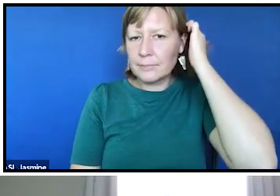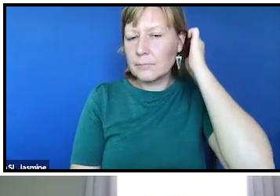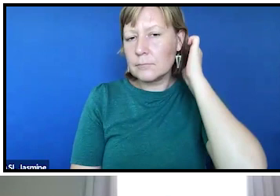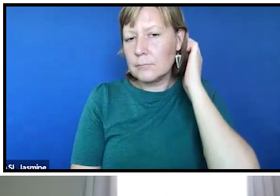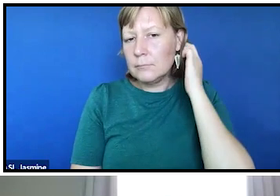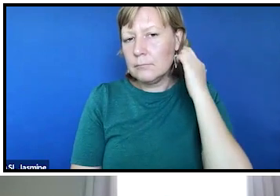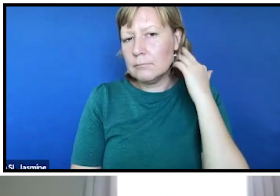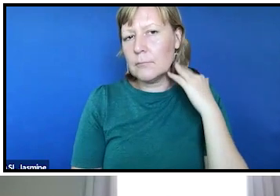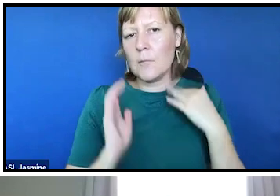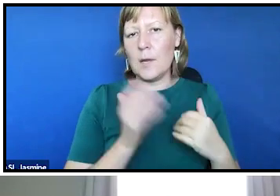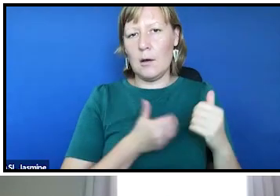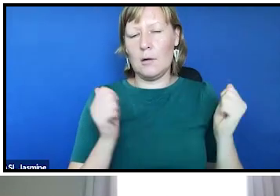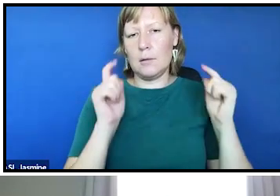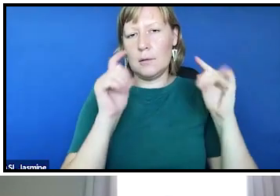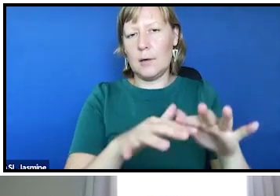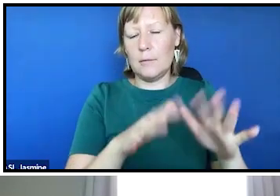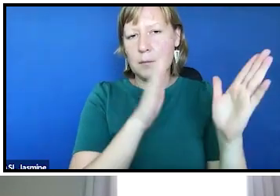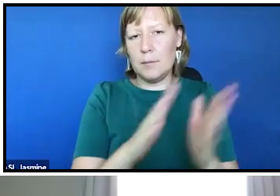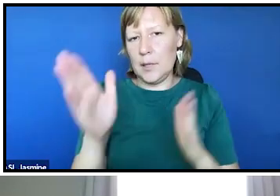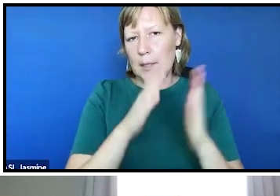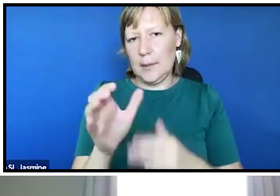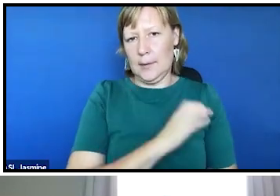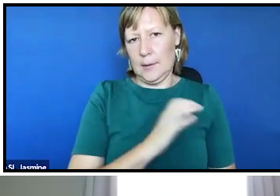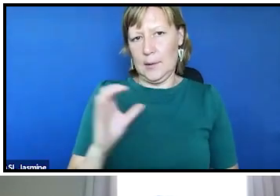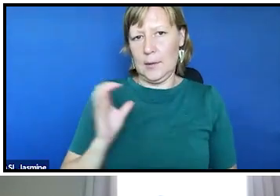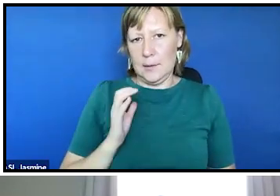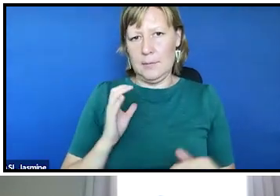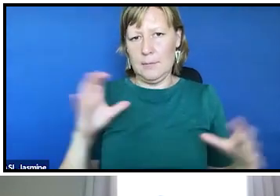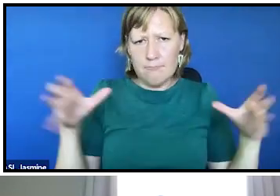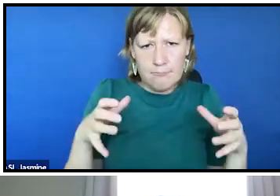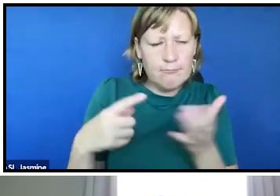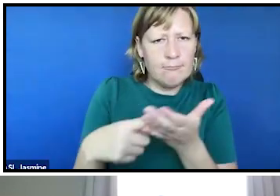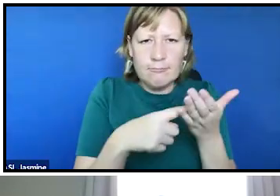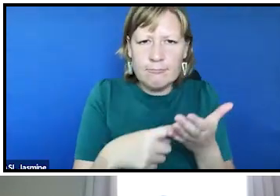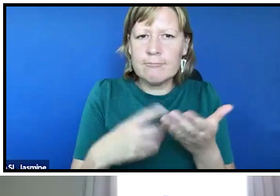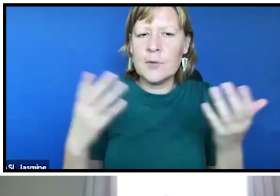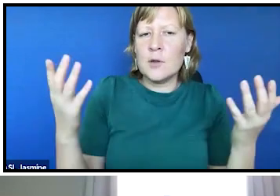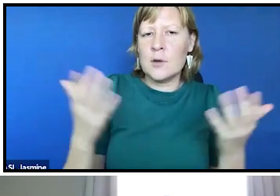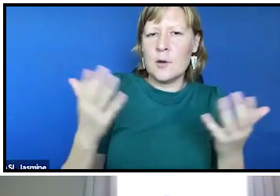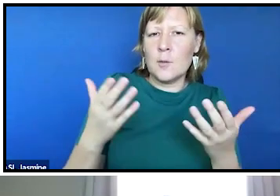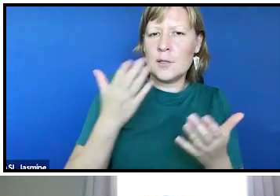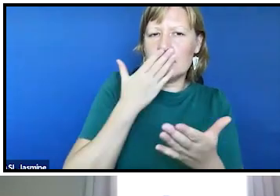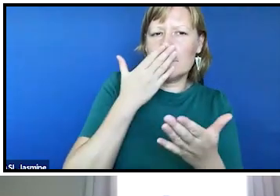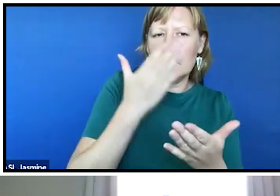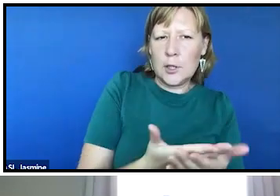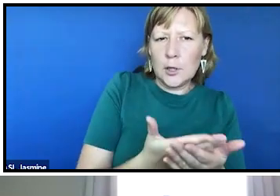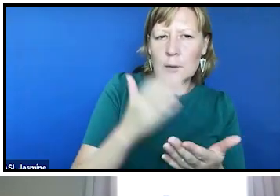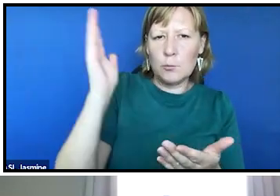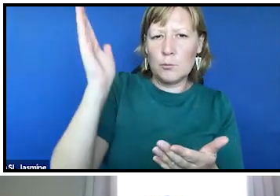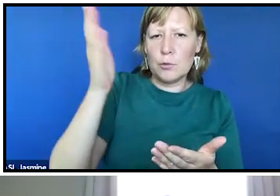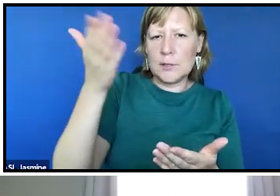conference planning committee met and said and came up with ideas like what would be some good presenter ideas.